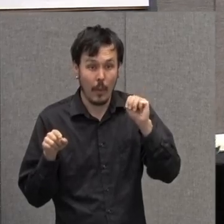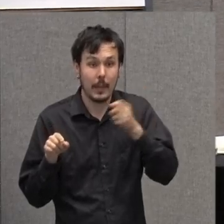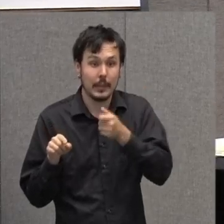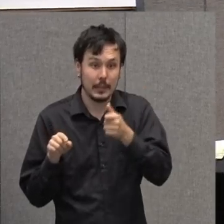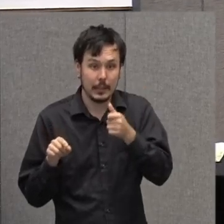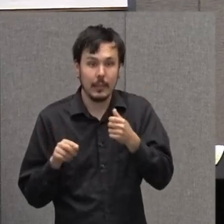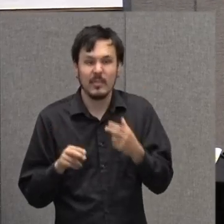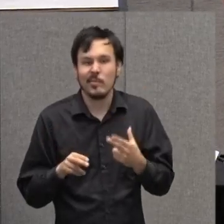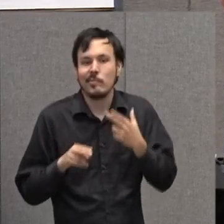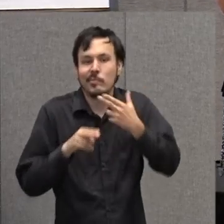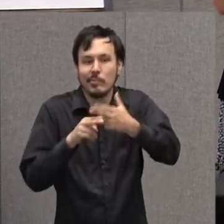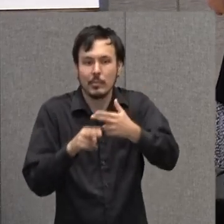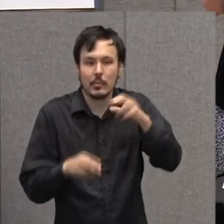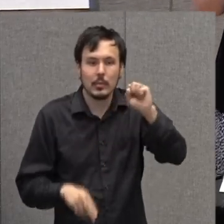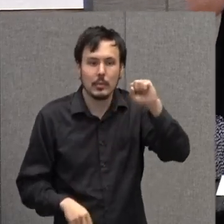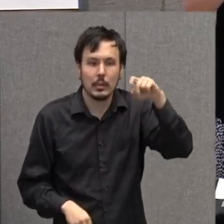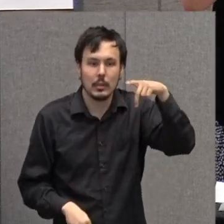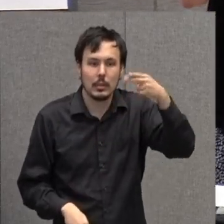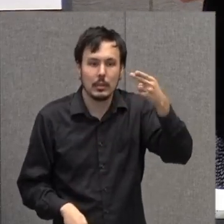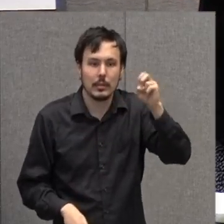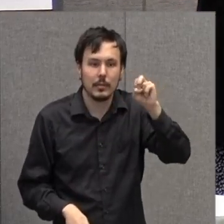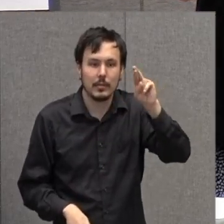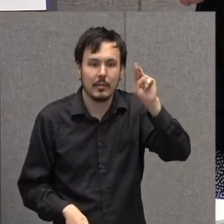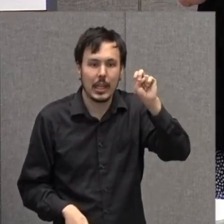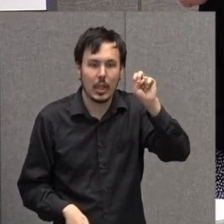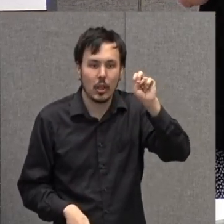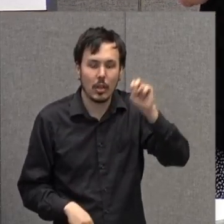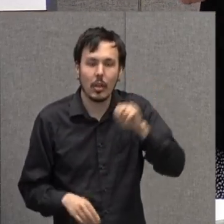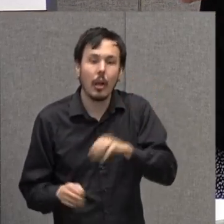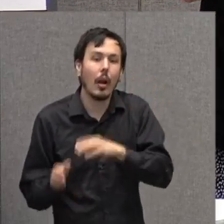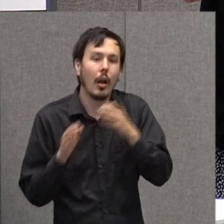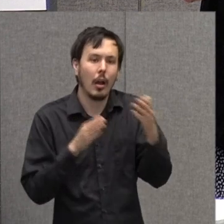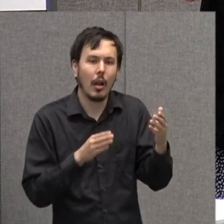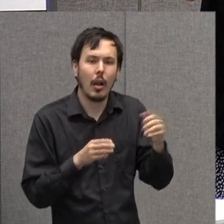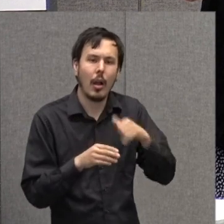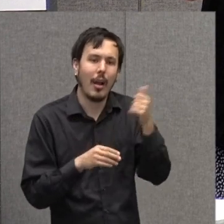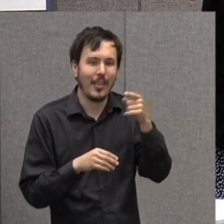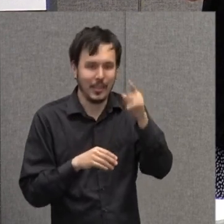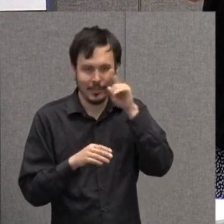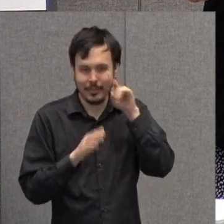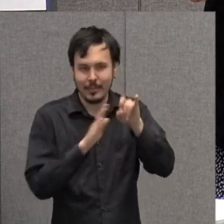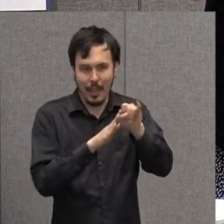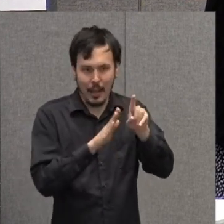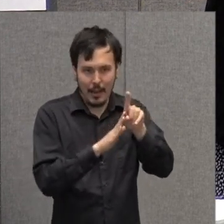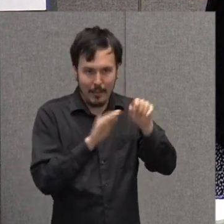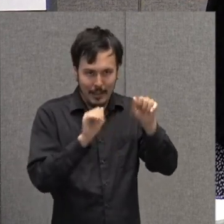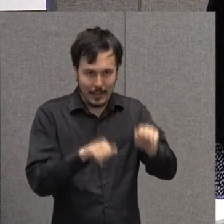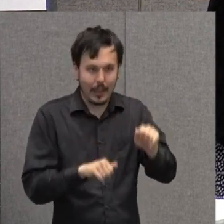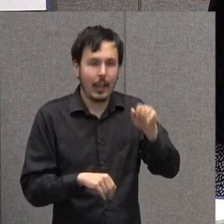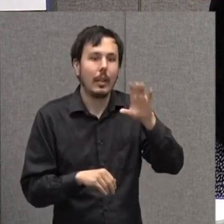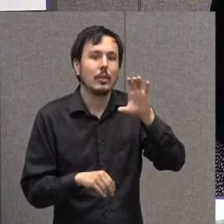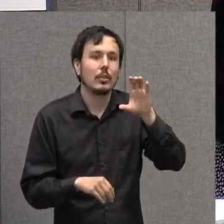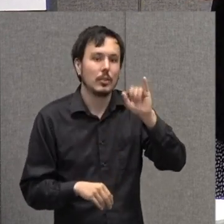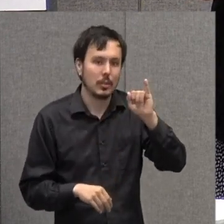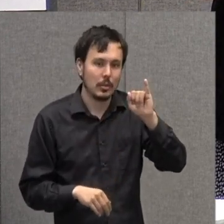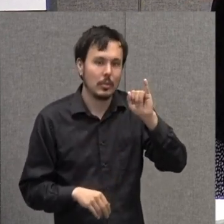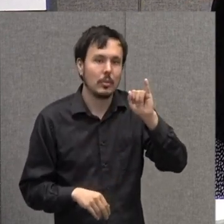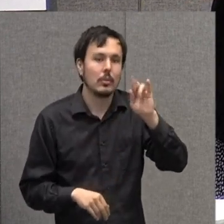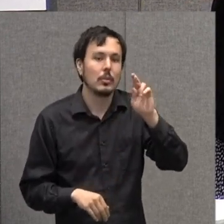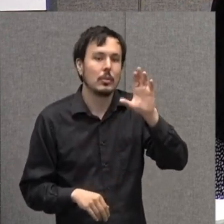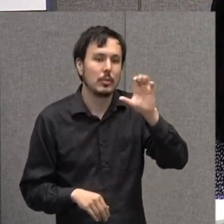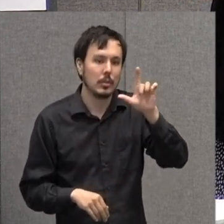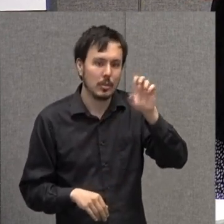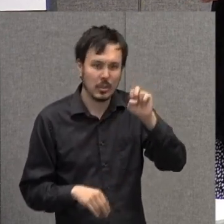is known as a sphere, and then this shape, I'm sure you all can identify this shape as a circle, what's